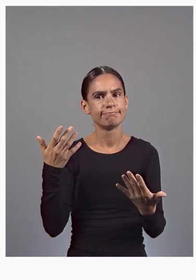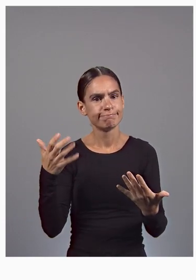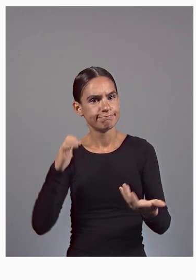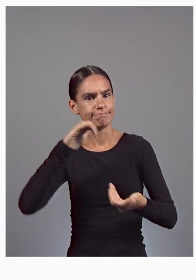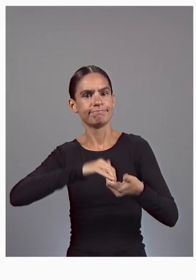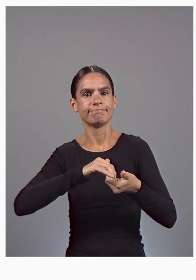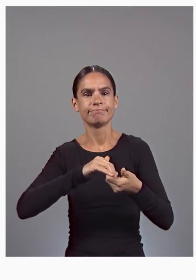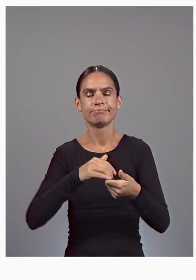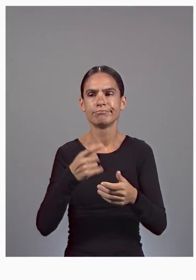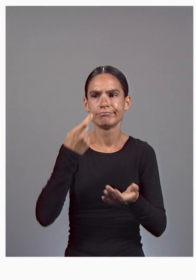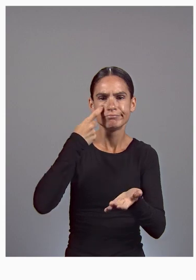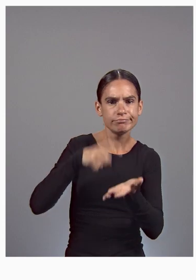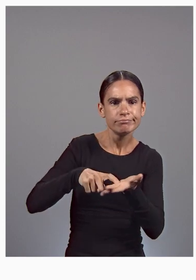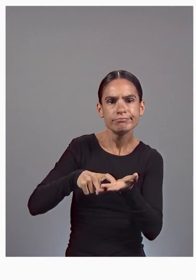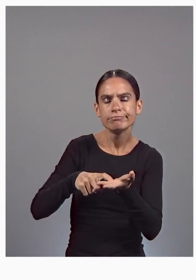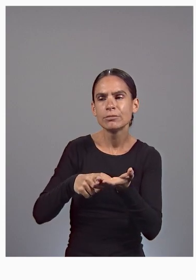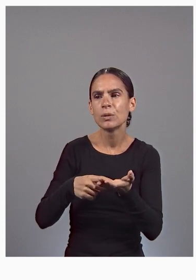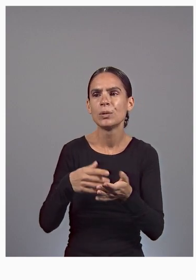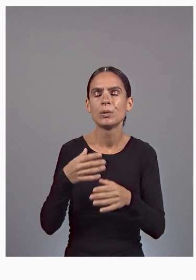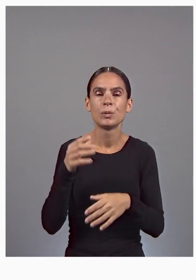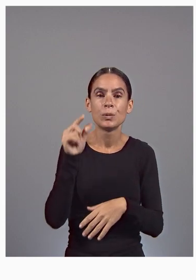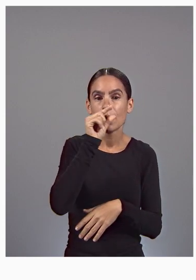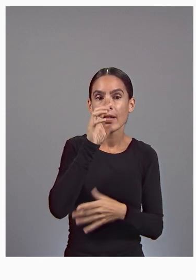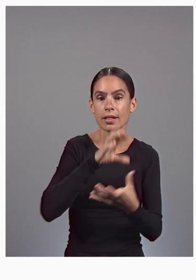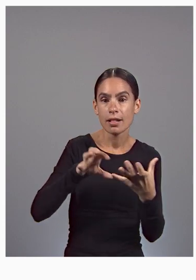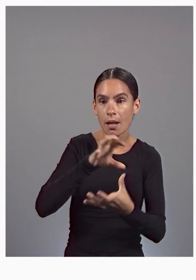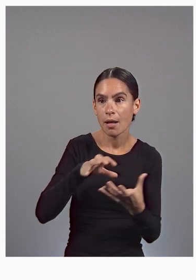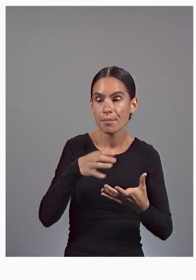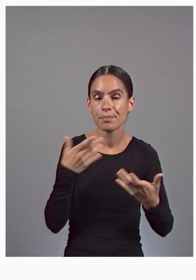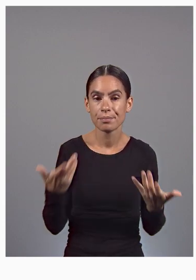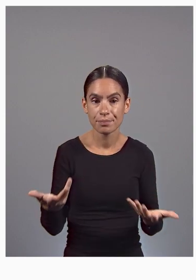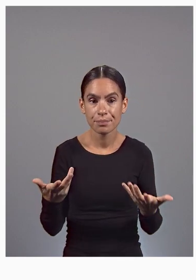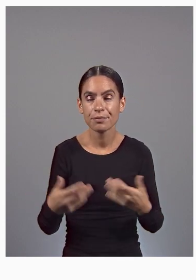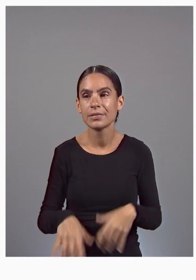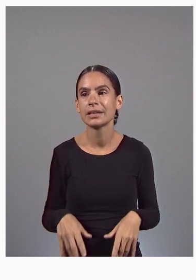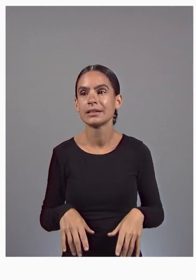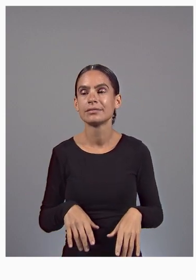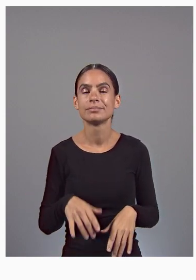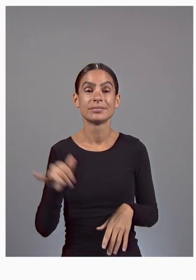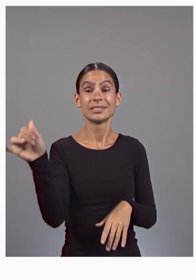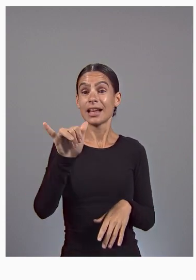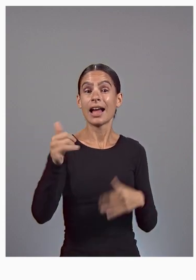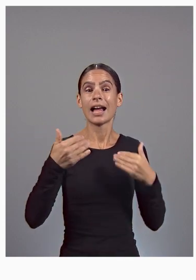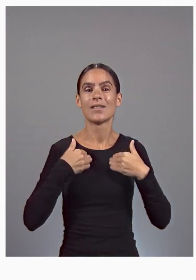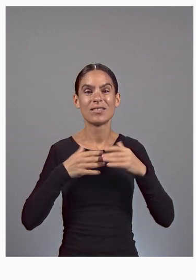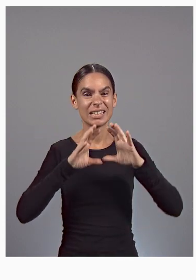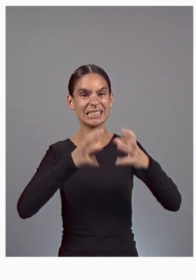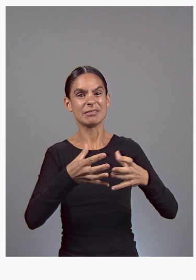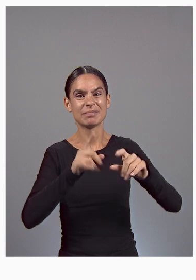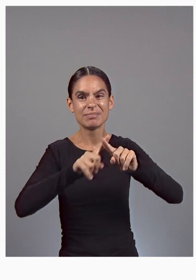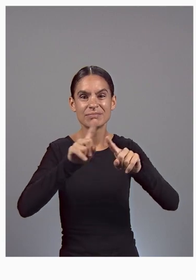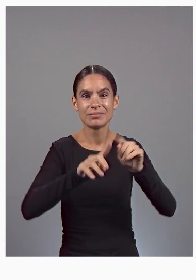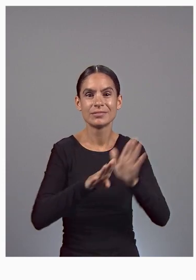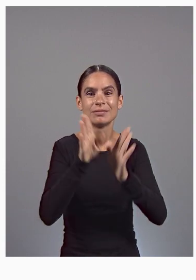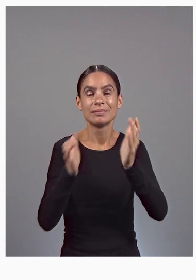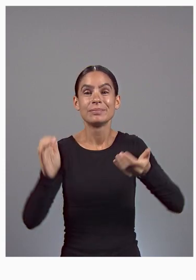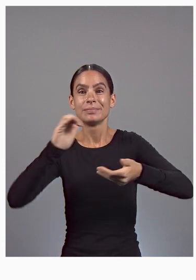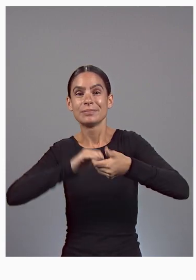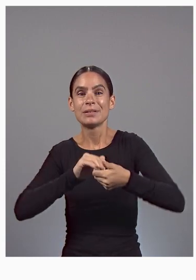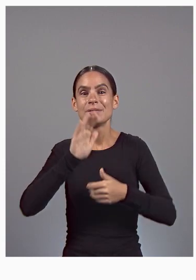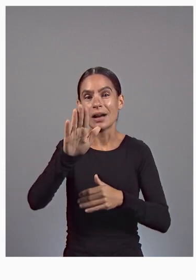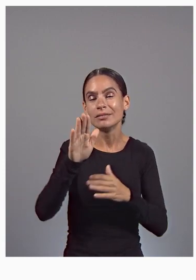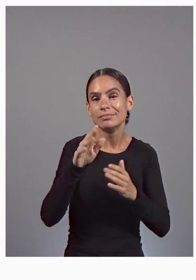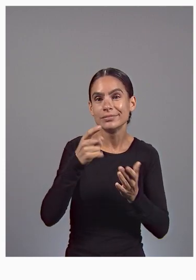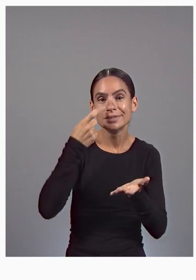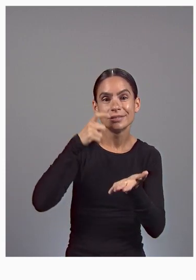Chronicle and other Google Cloud tools. So it's kind of like having a team of devs collaborating on your detection rules. So I'll